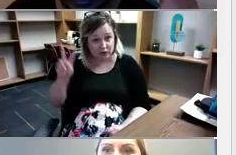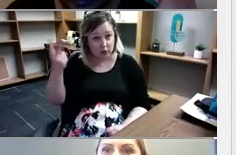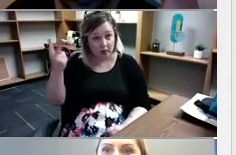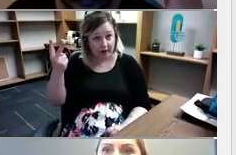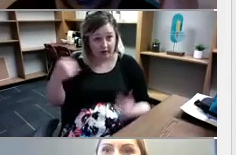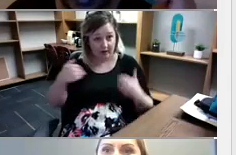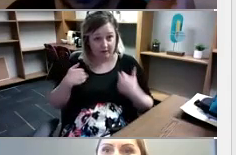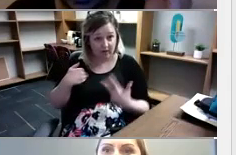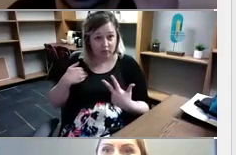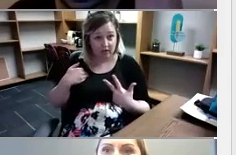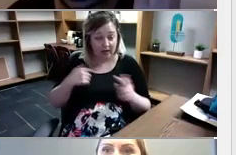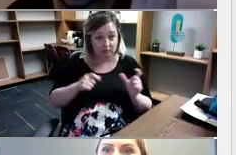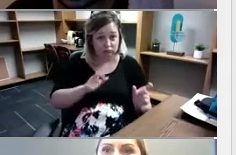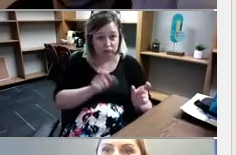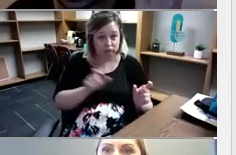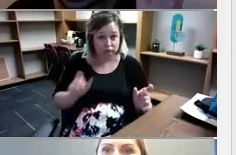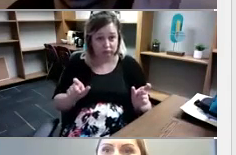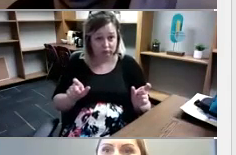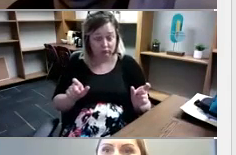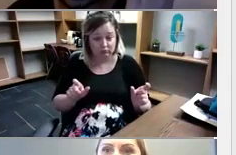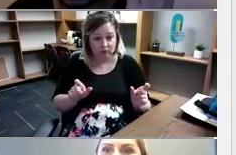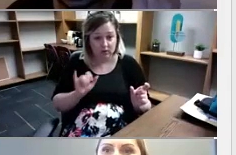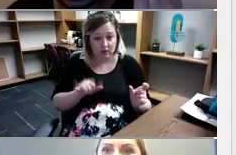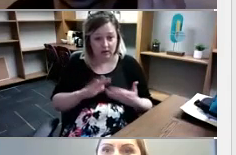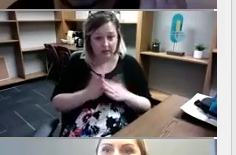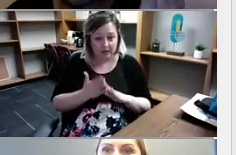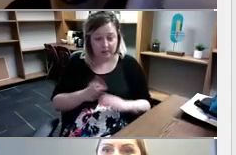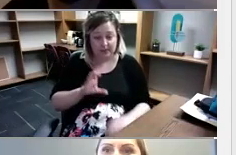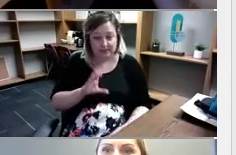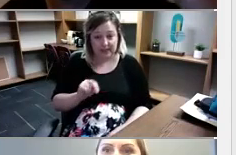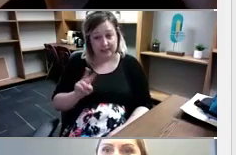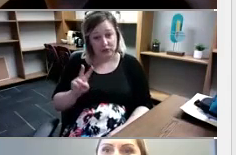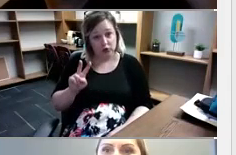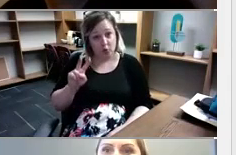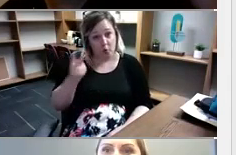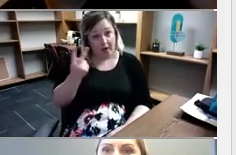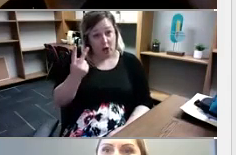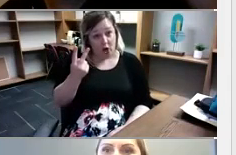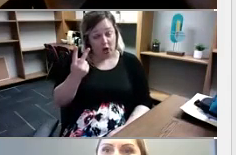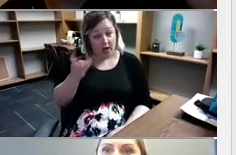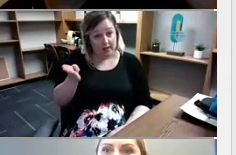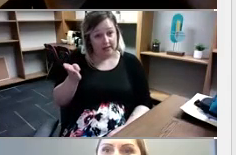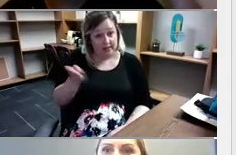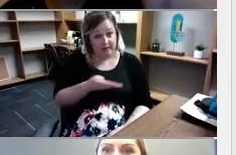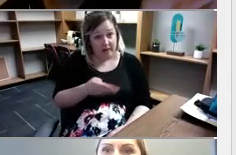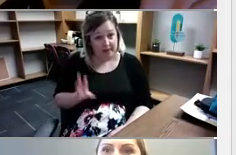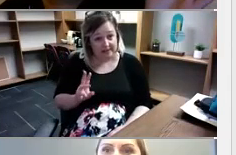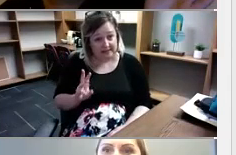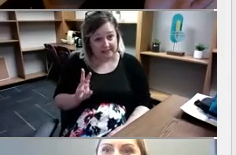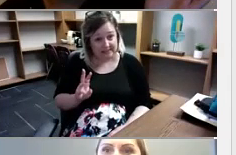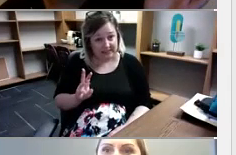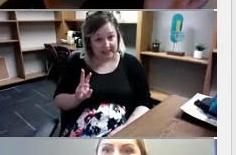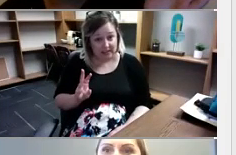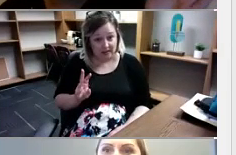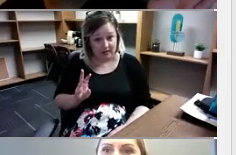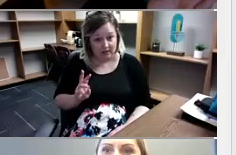Now, so that becomes Cn squared by 16, Cn squared by 16, Cn squared by 16 squared, Cn squared by 16 squared. And